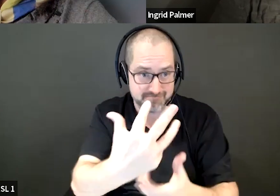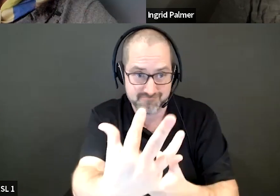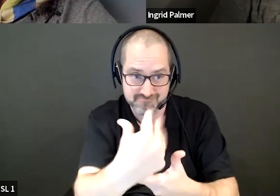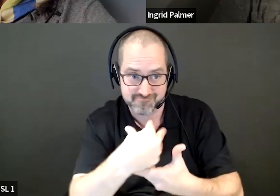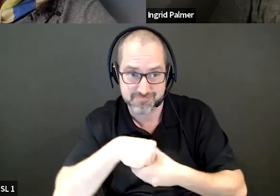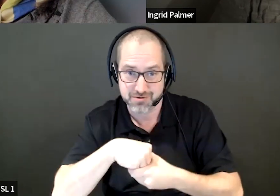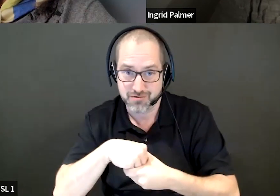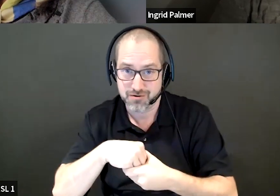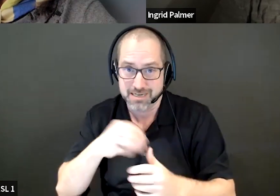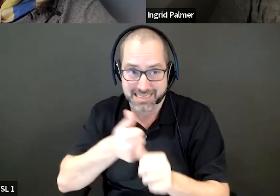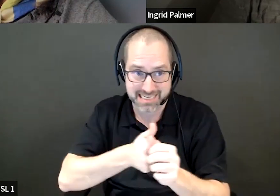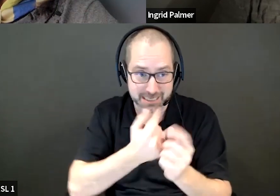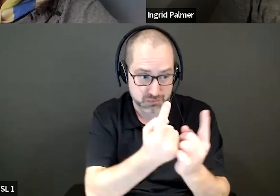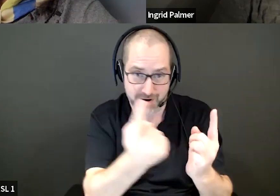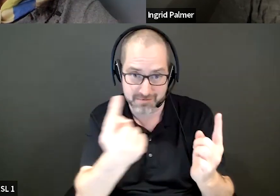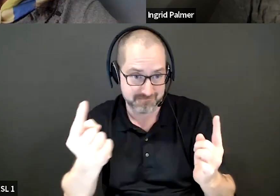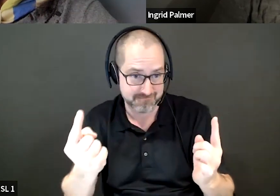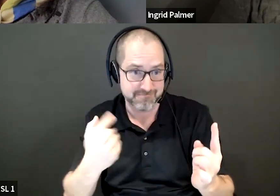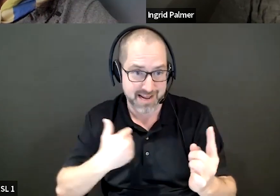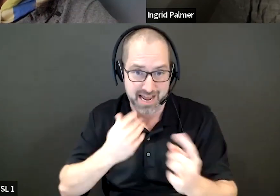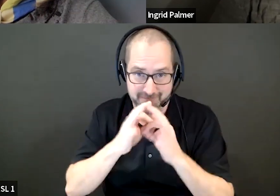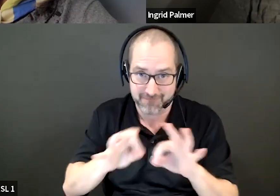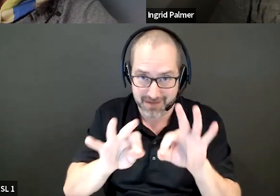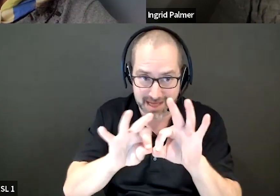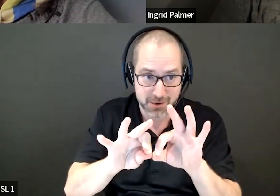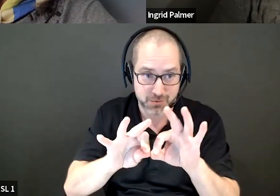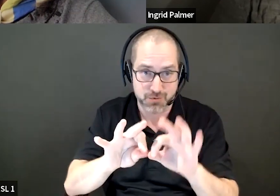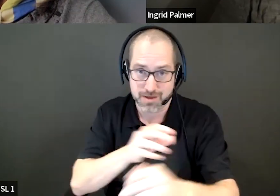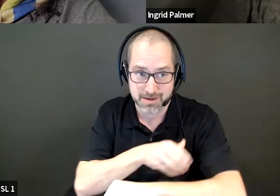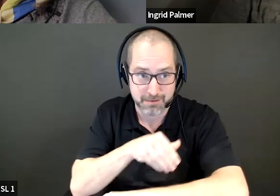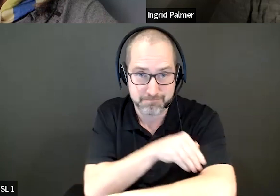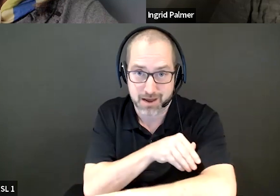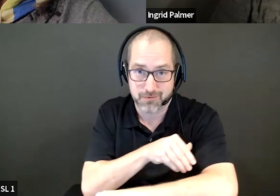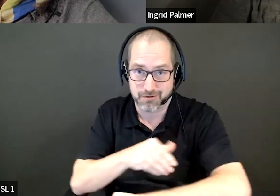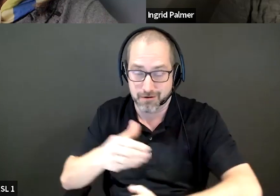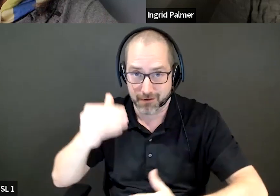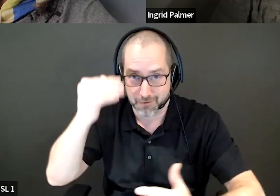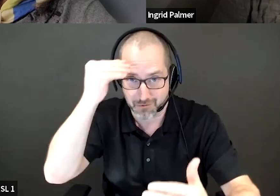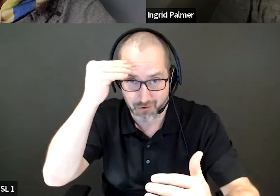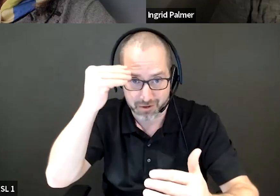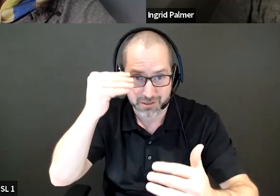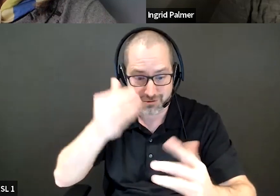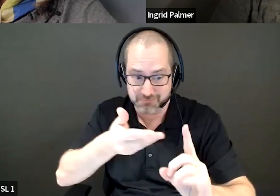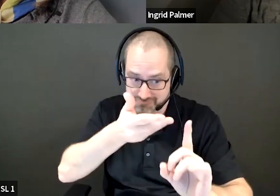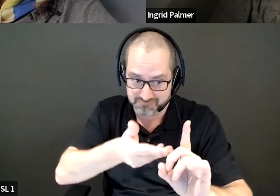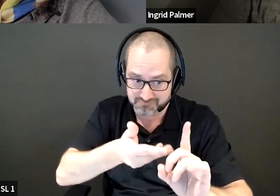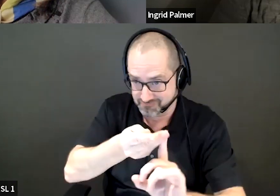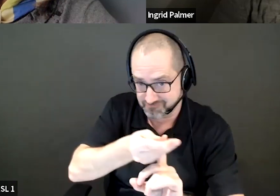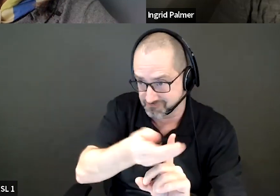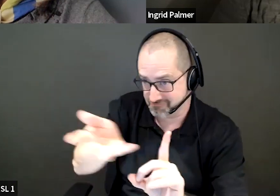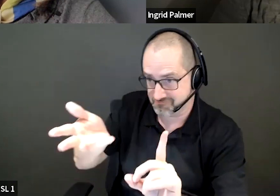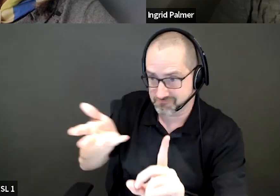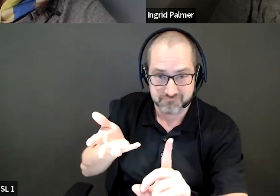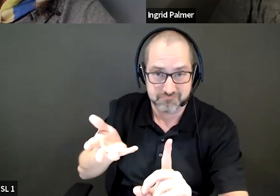voices have value, hold power, and bring knowledge. And with this truth, I welcome